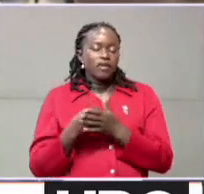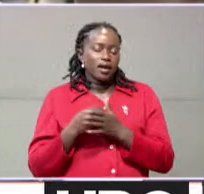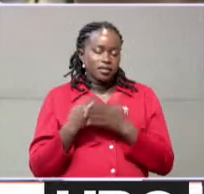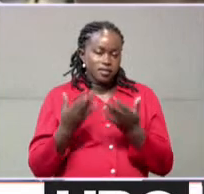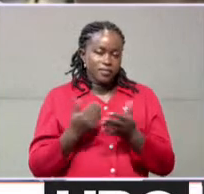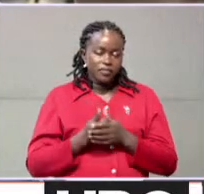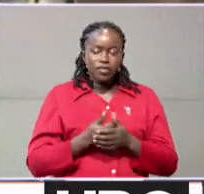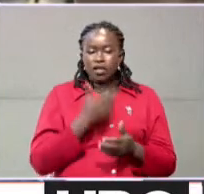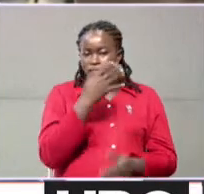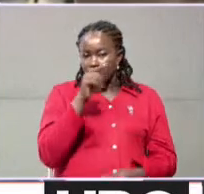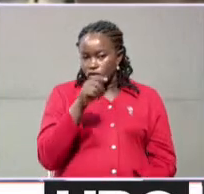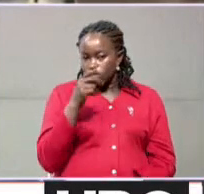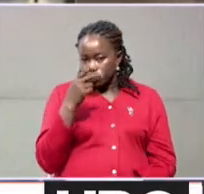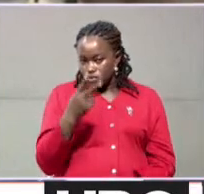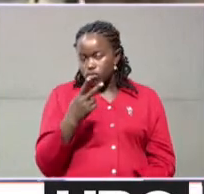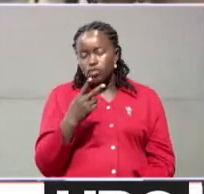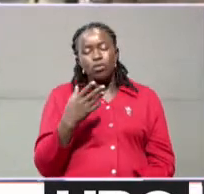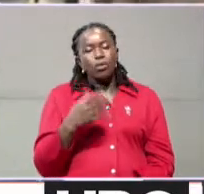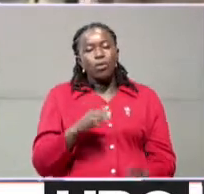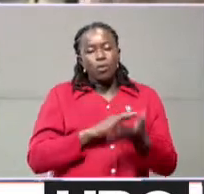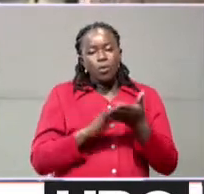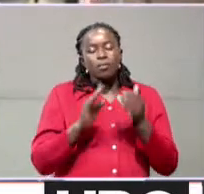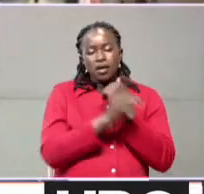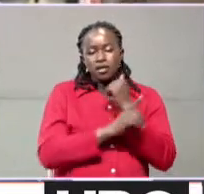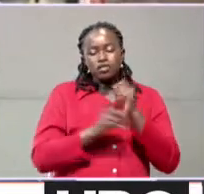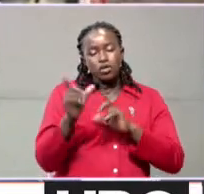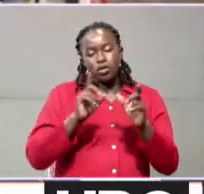5.2 is hoymer district local government